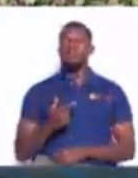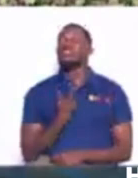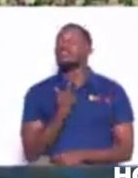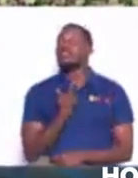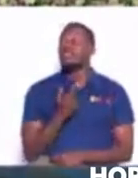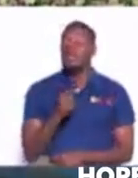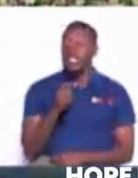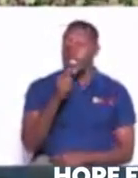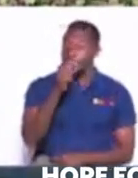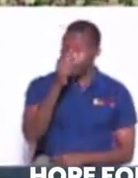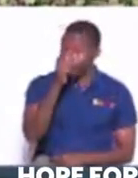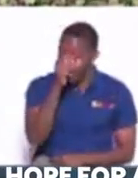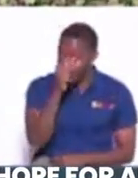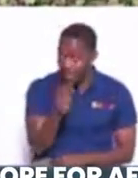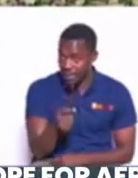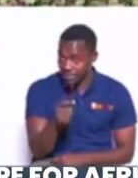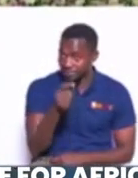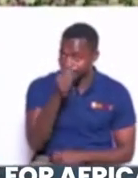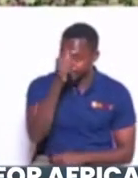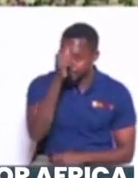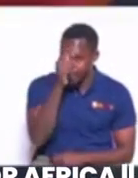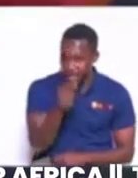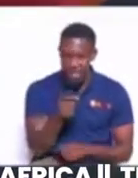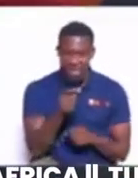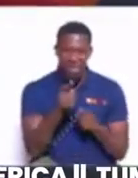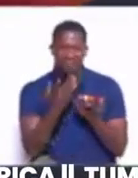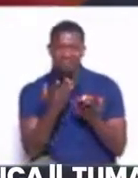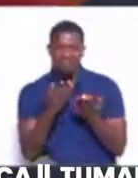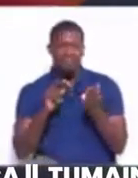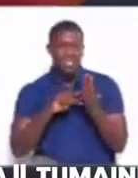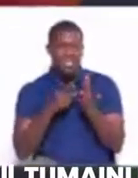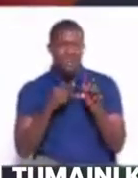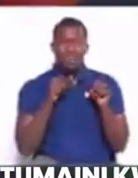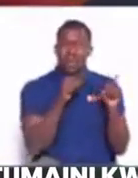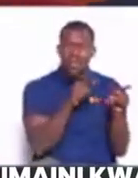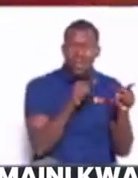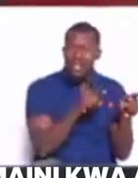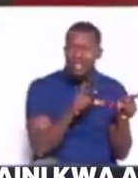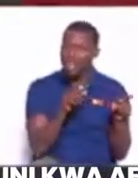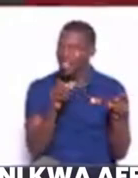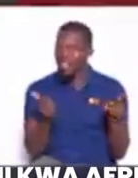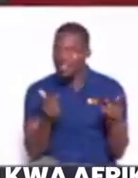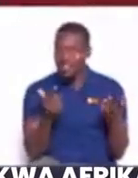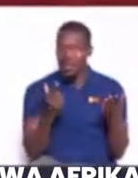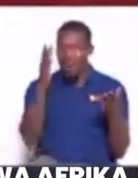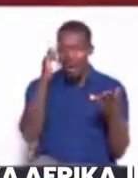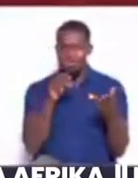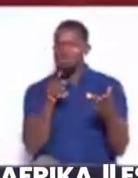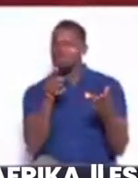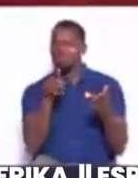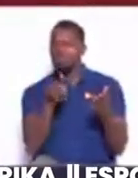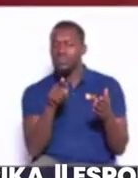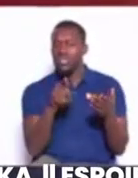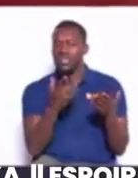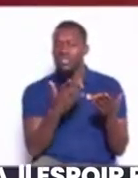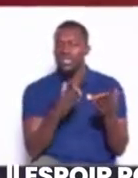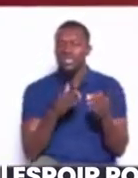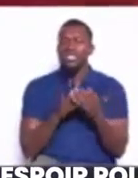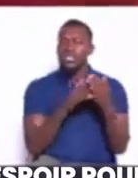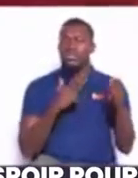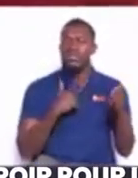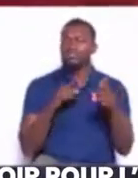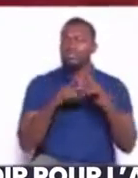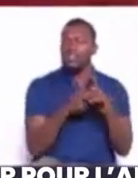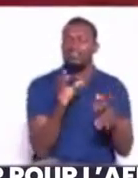calls us not to blame others for our alcoholism, not to blame others for the drug addiction, not to